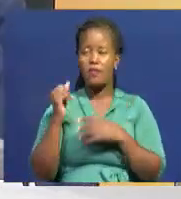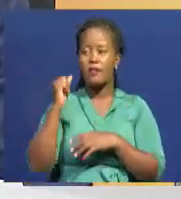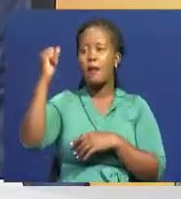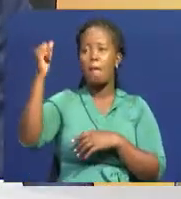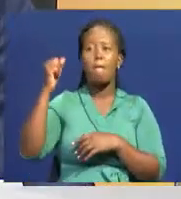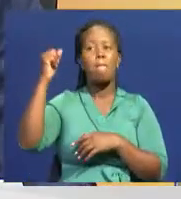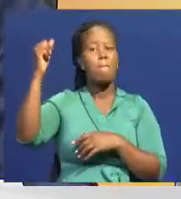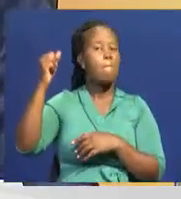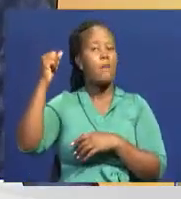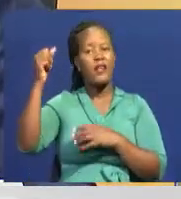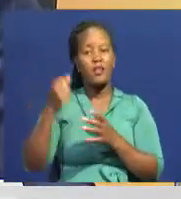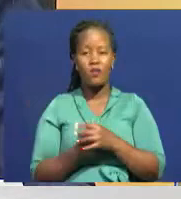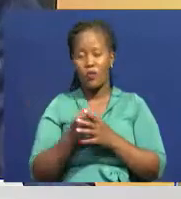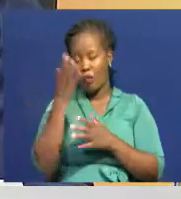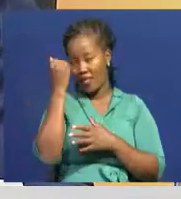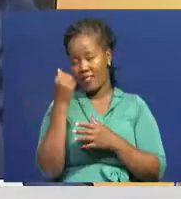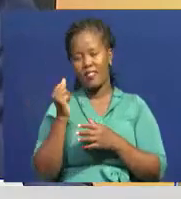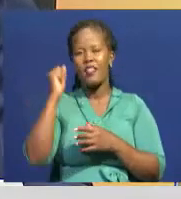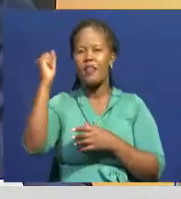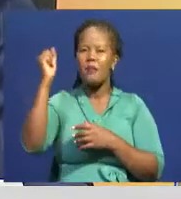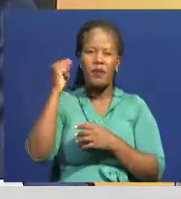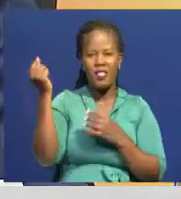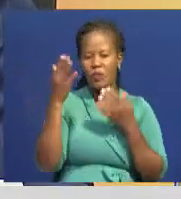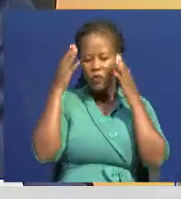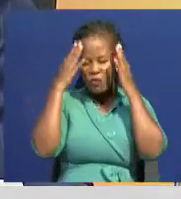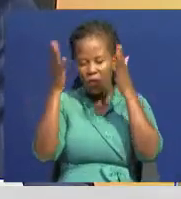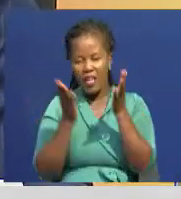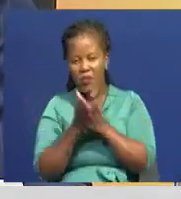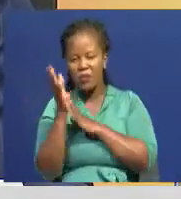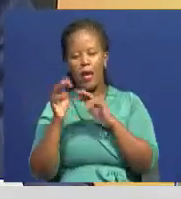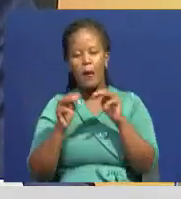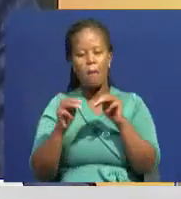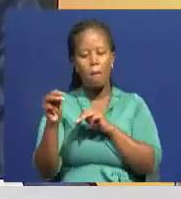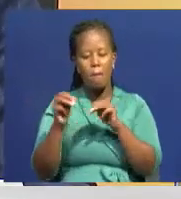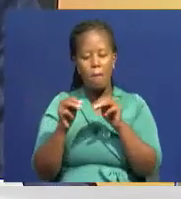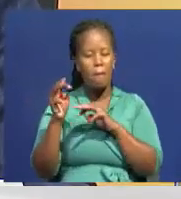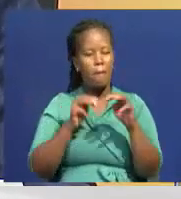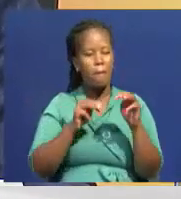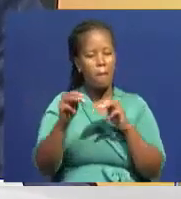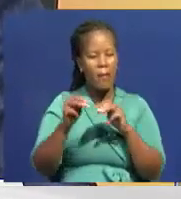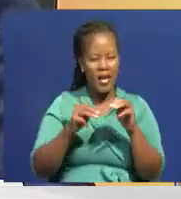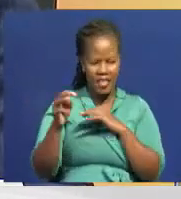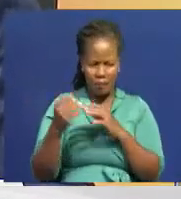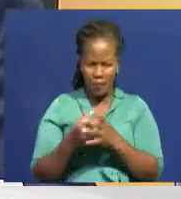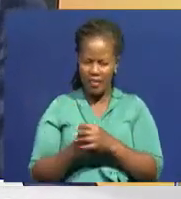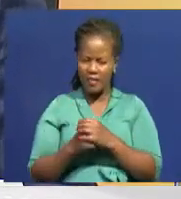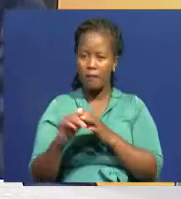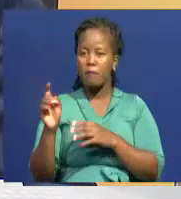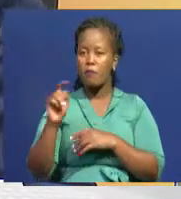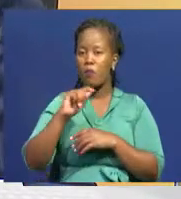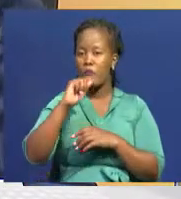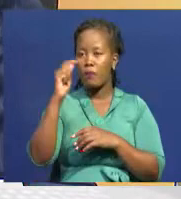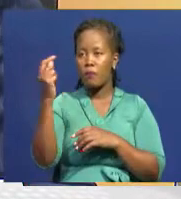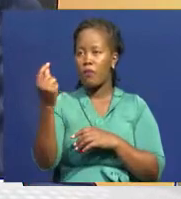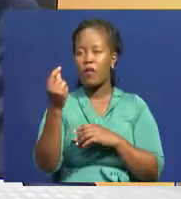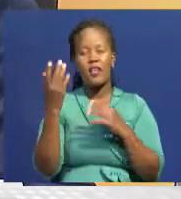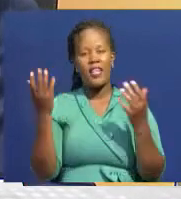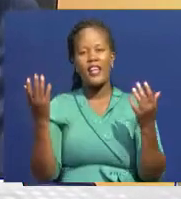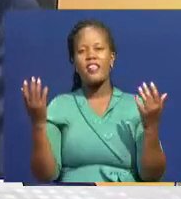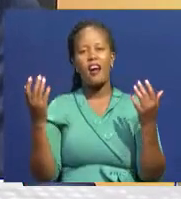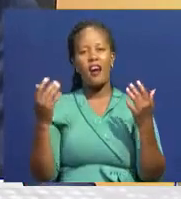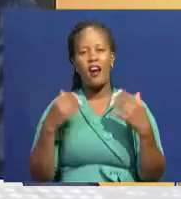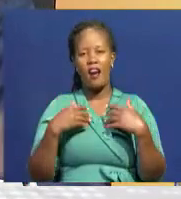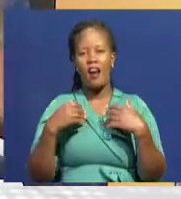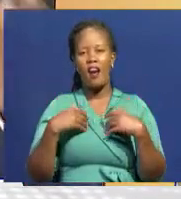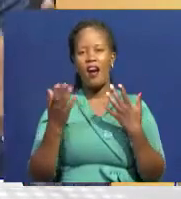when you look at it within the sphere of strategic management, it plays a role. Kenya is a lucrative area